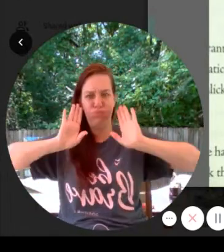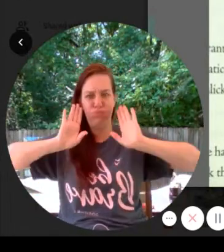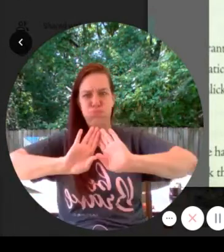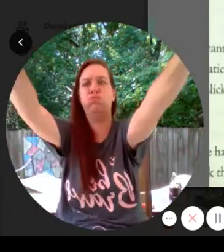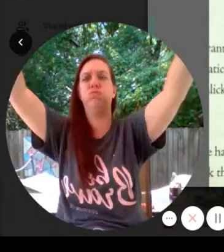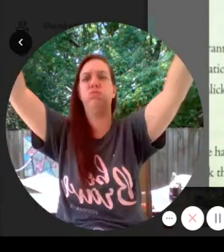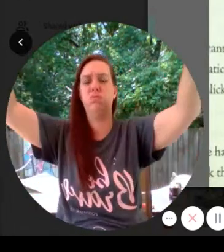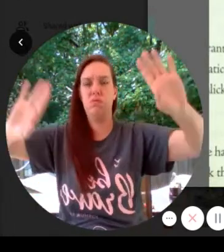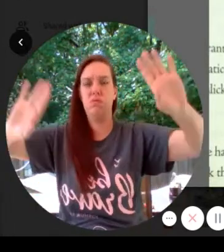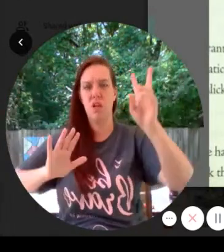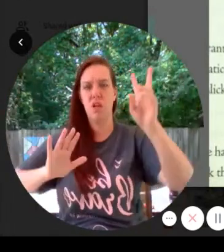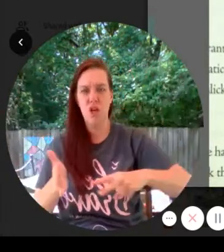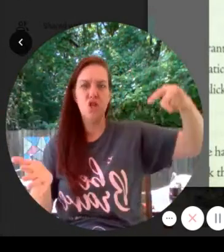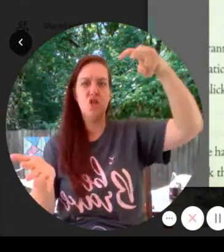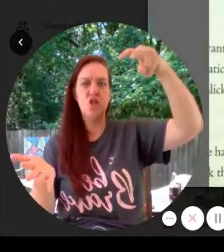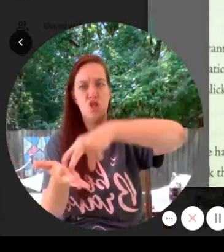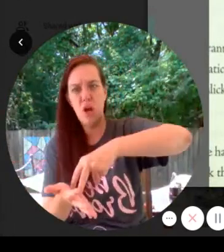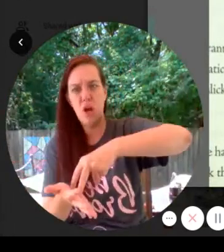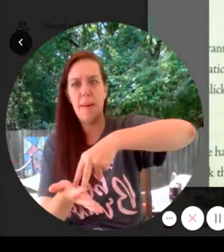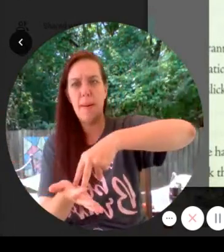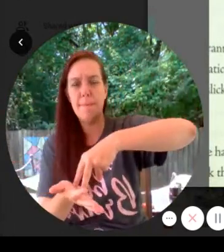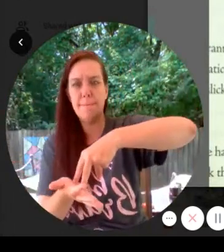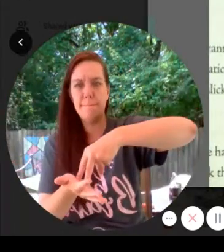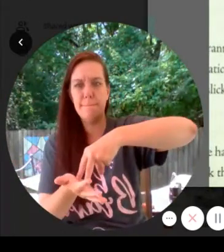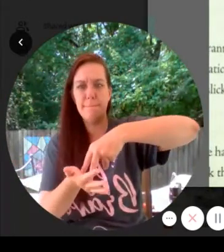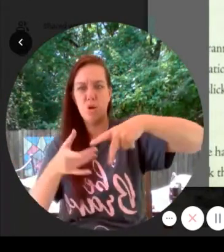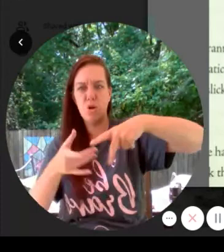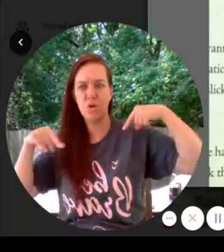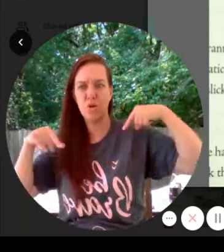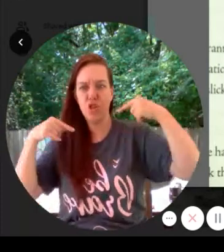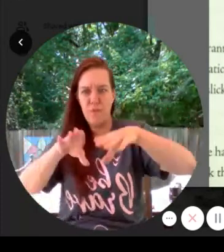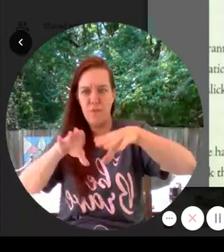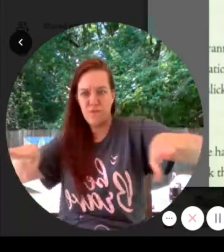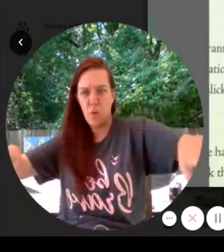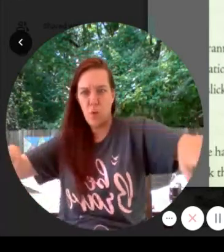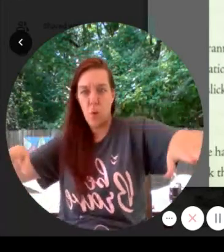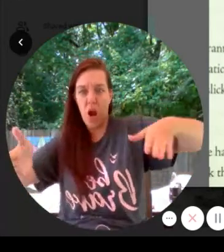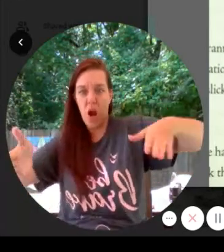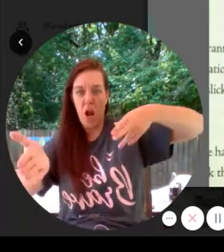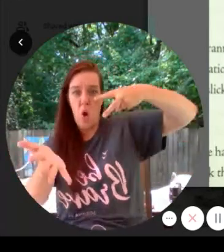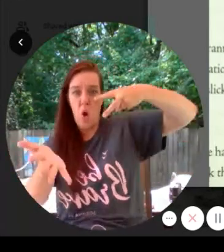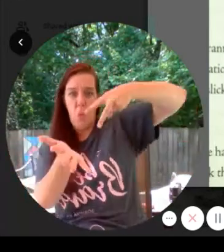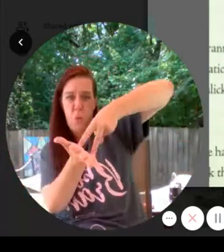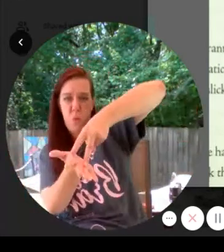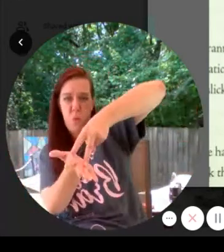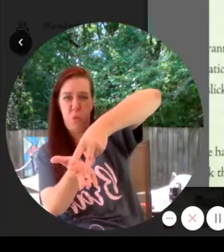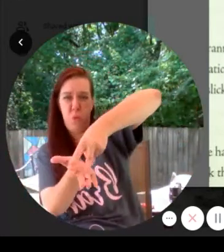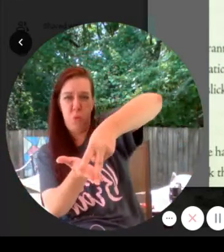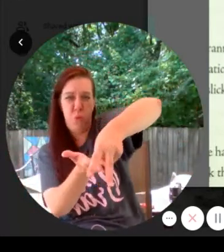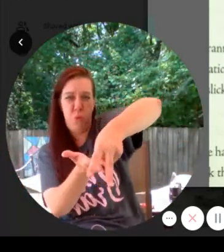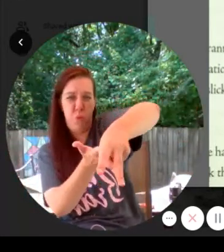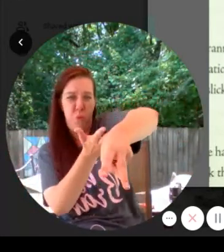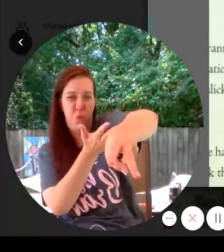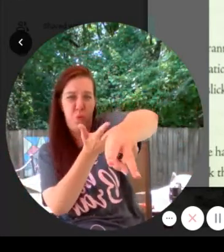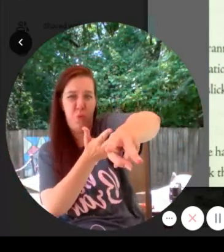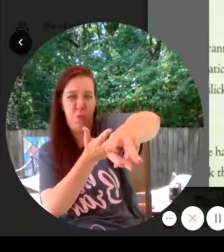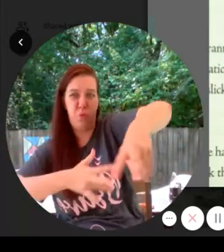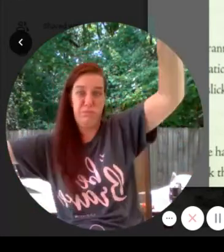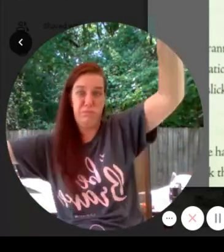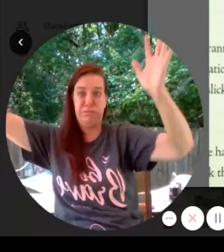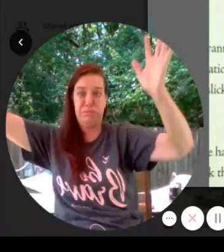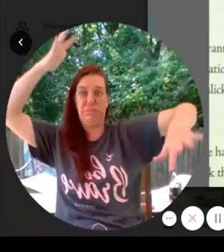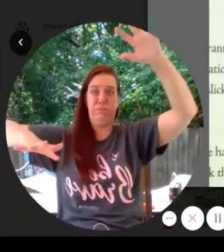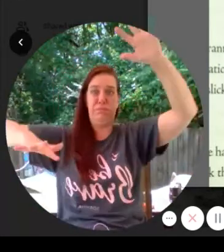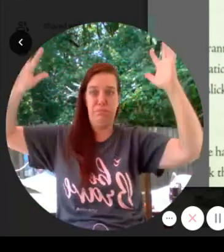jumped onto the gym's wooden floor, slid 6 feet, flapped his arms